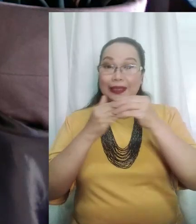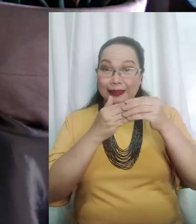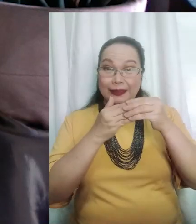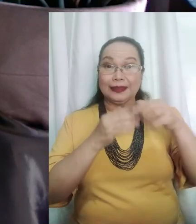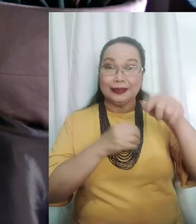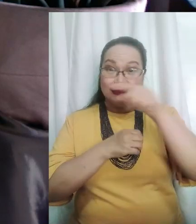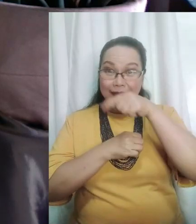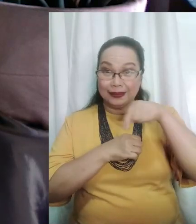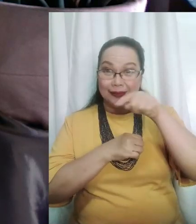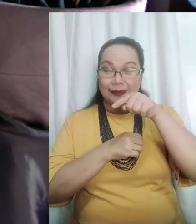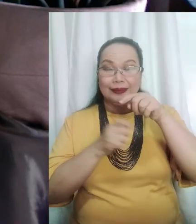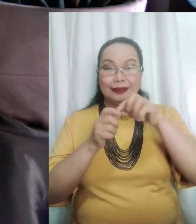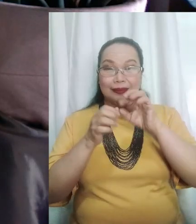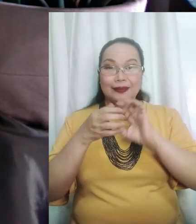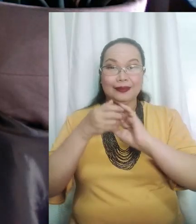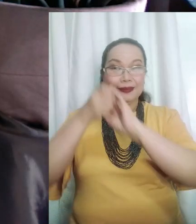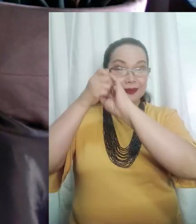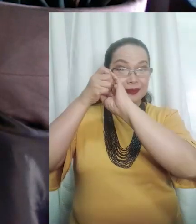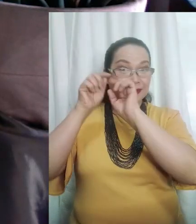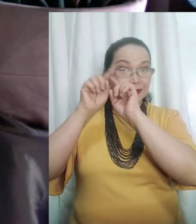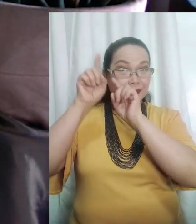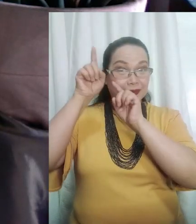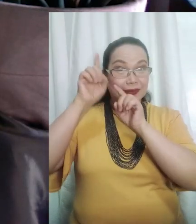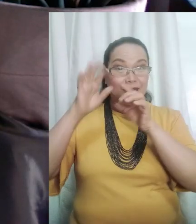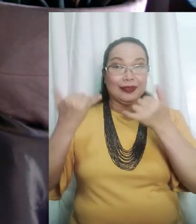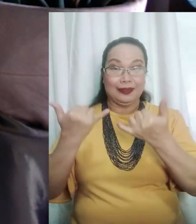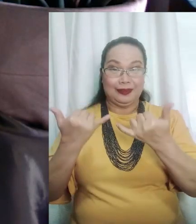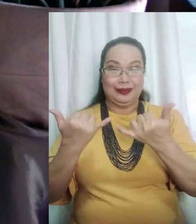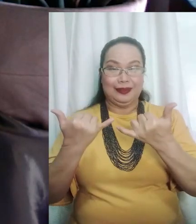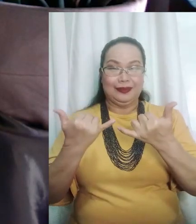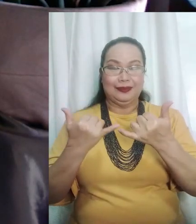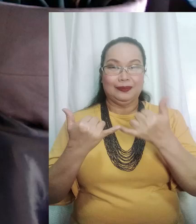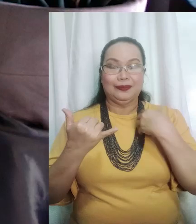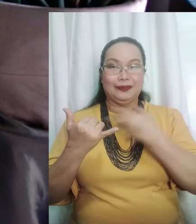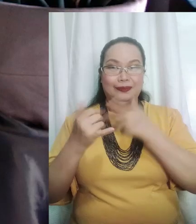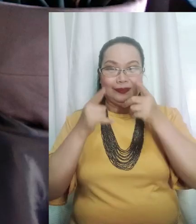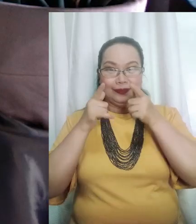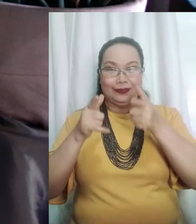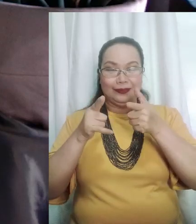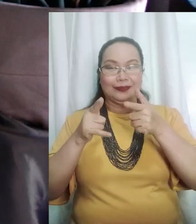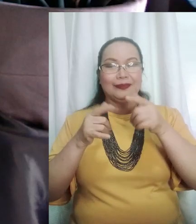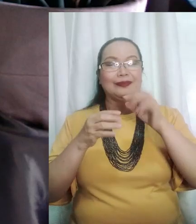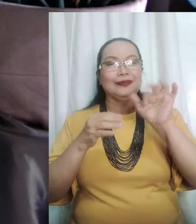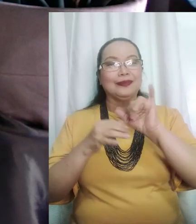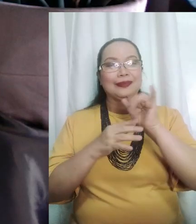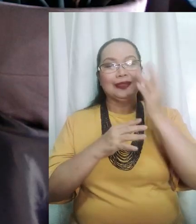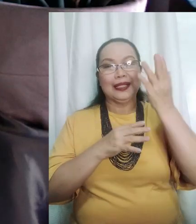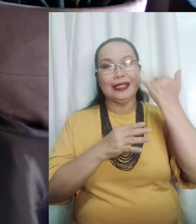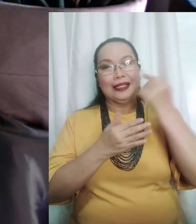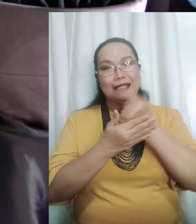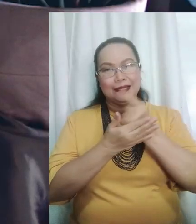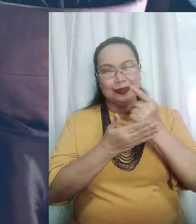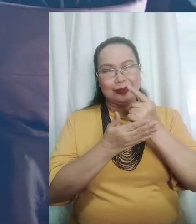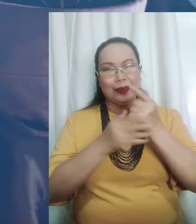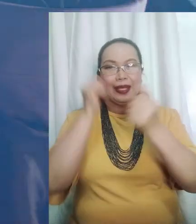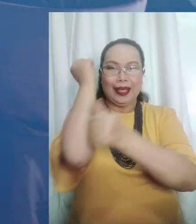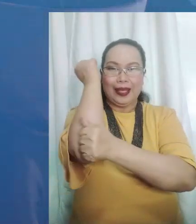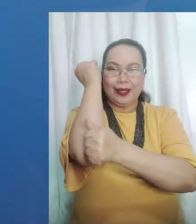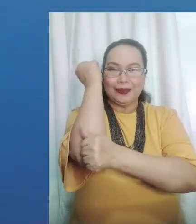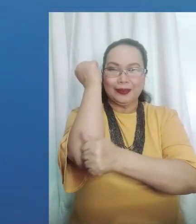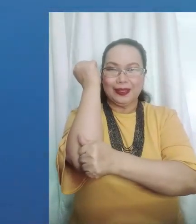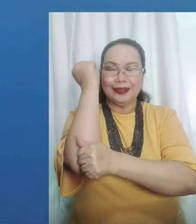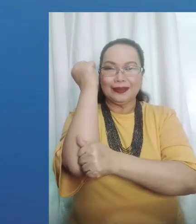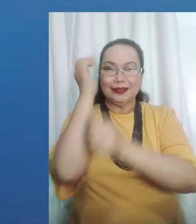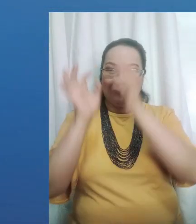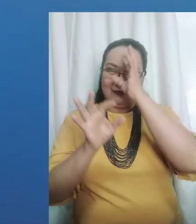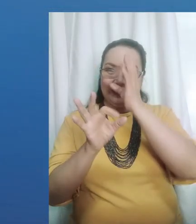guide us how we can connect to God today. Okay, let's look at what we have gone so far. Past weeks, Abraham,